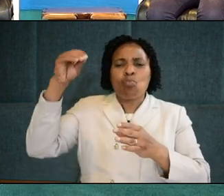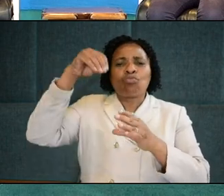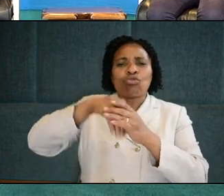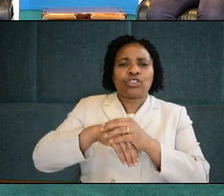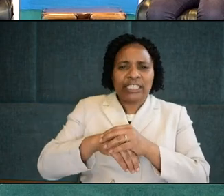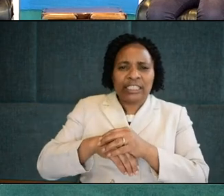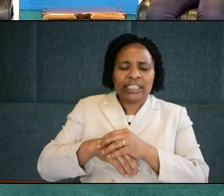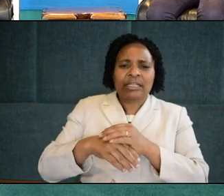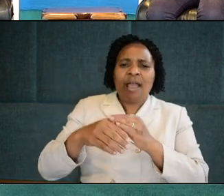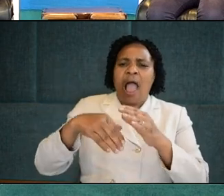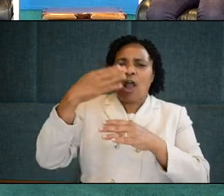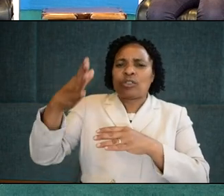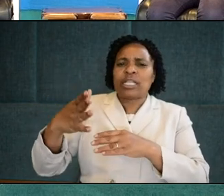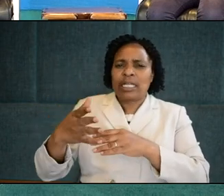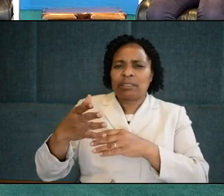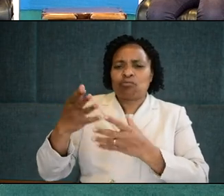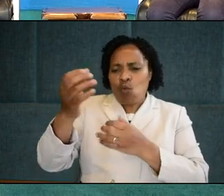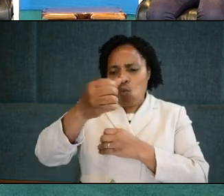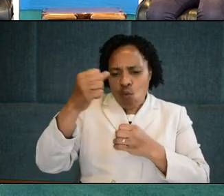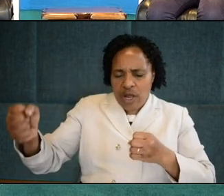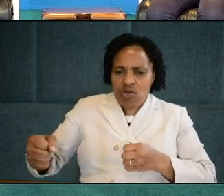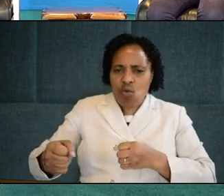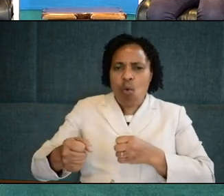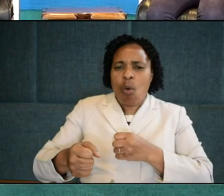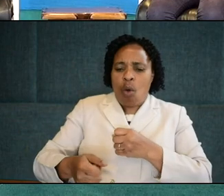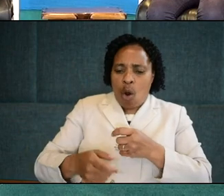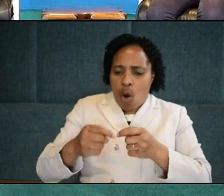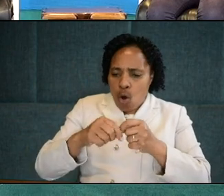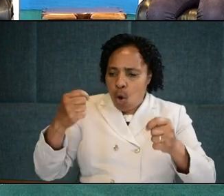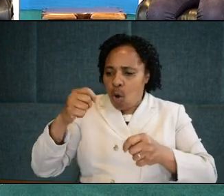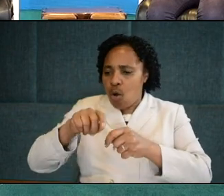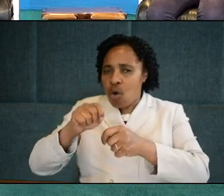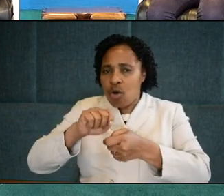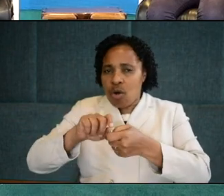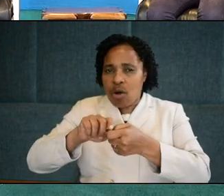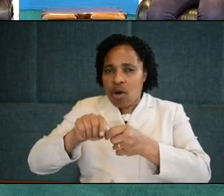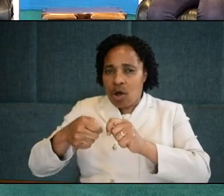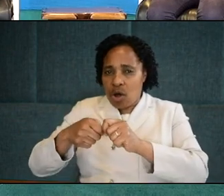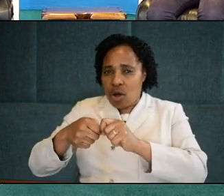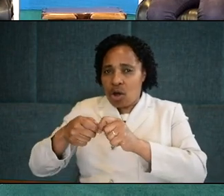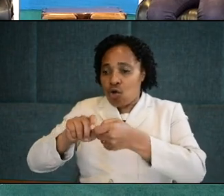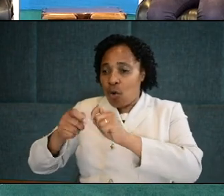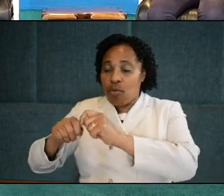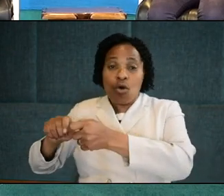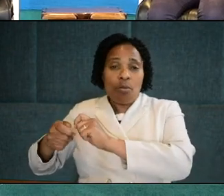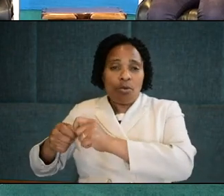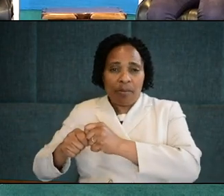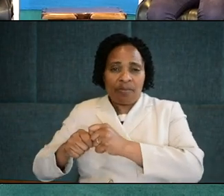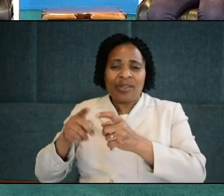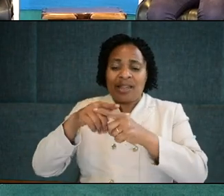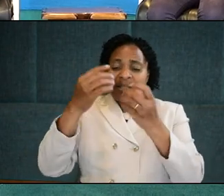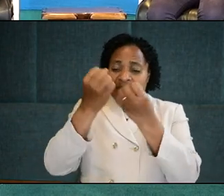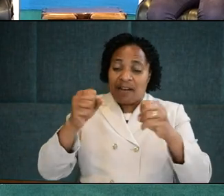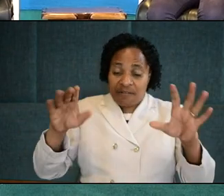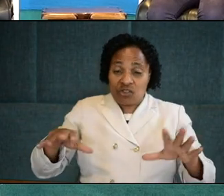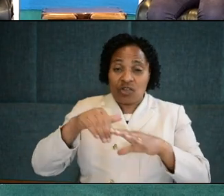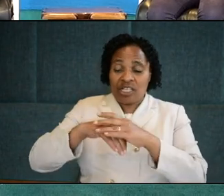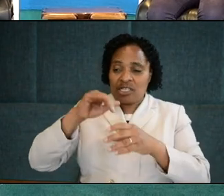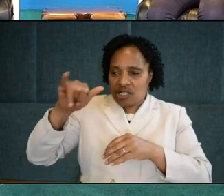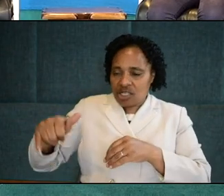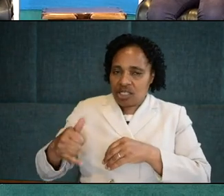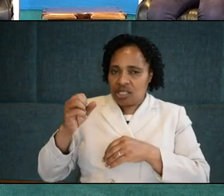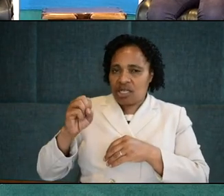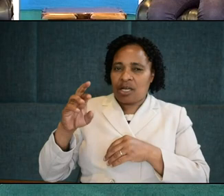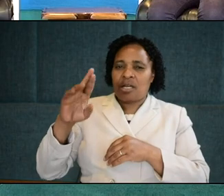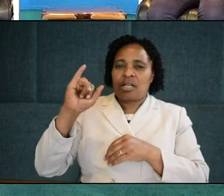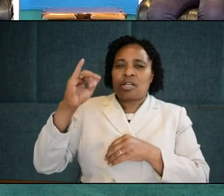cord outside her window, and that resulted in her salvation and her family's salvation in Jericho, so also